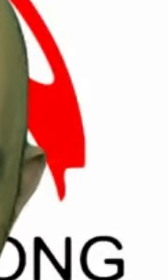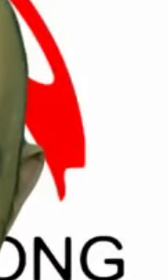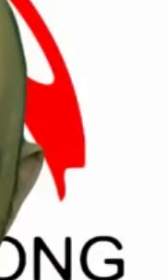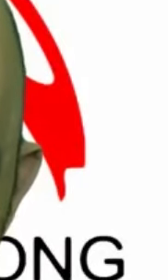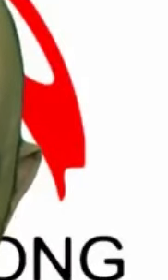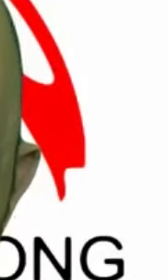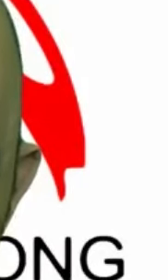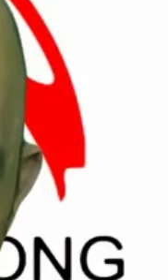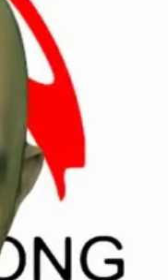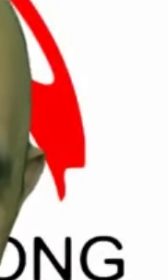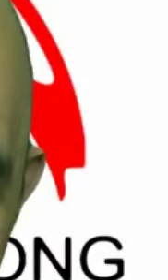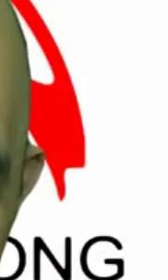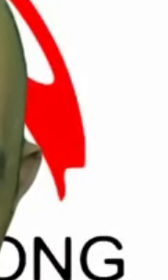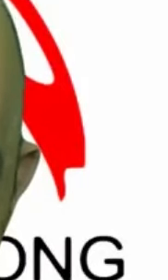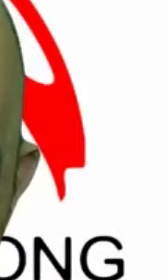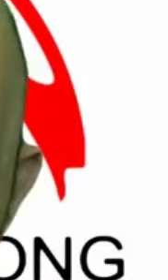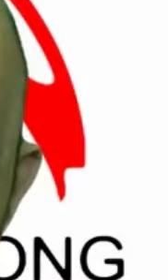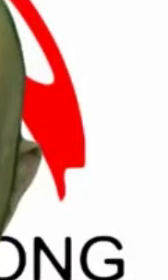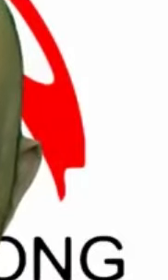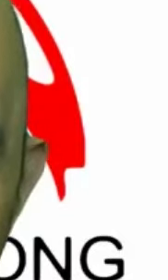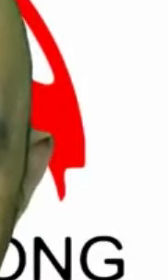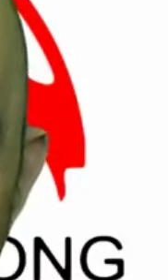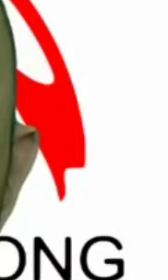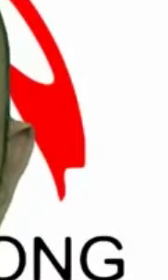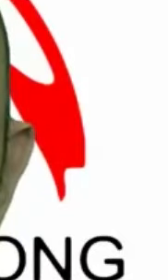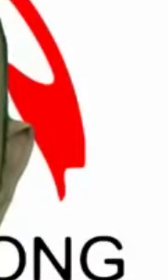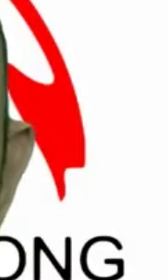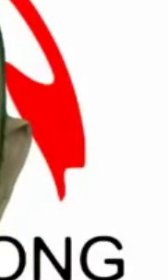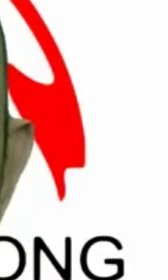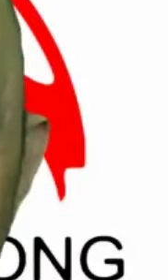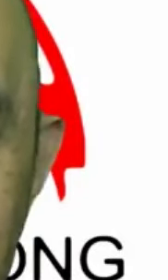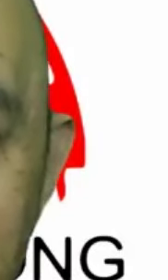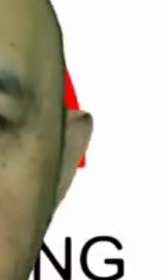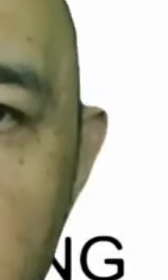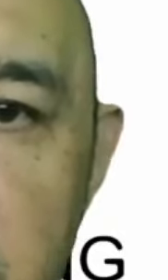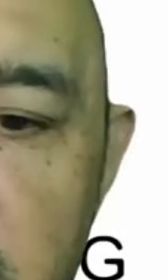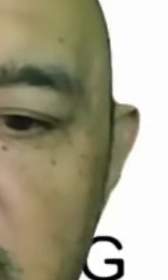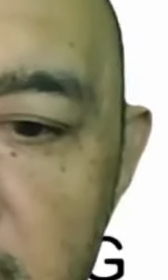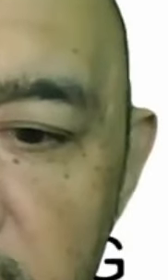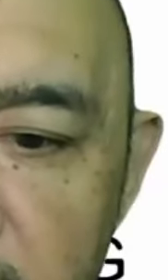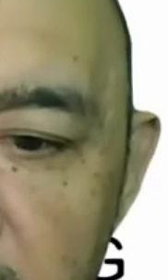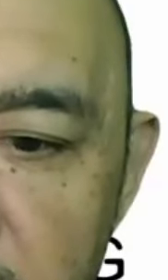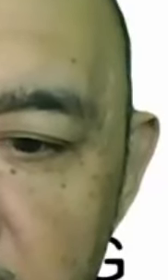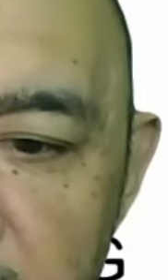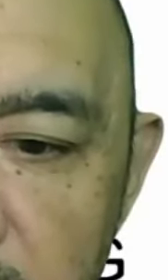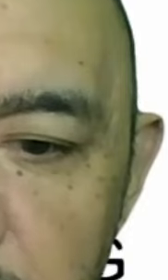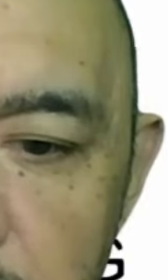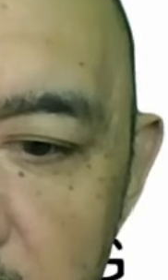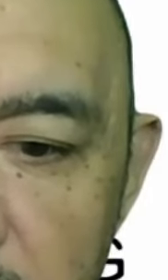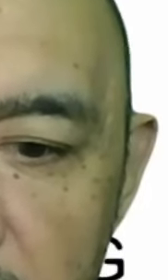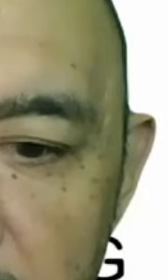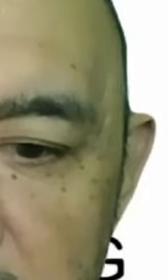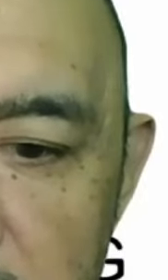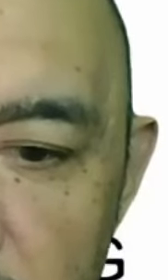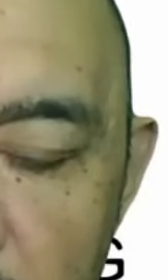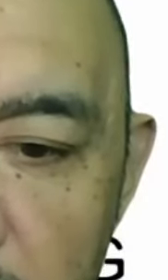injured during a disaster. It's a great, great number. We need to decrease this. We need to decrease this